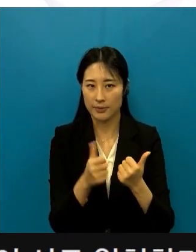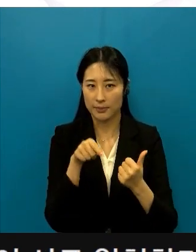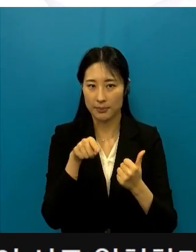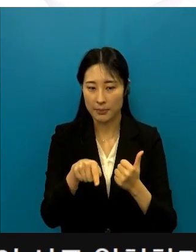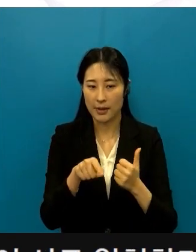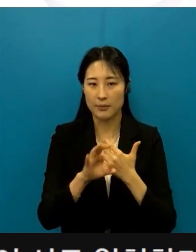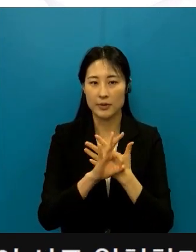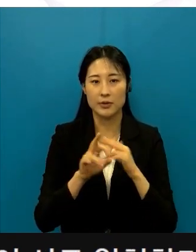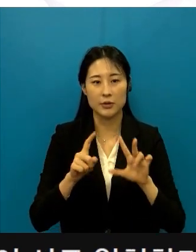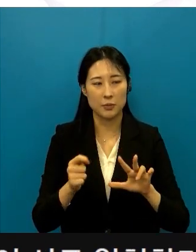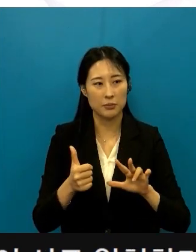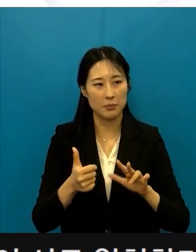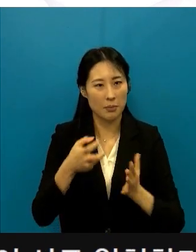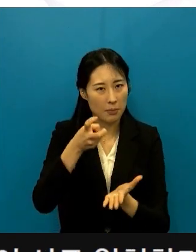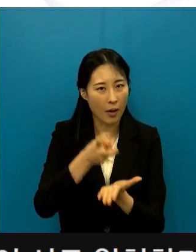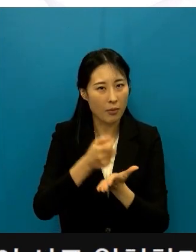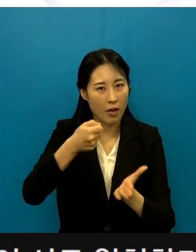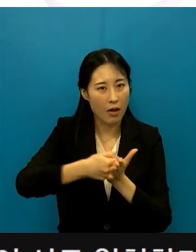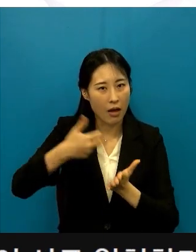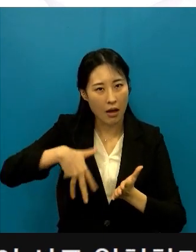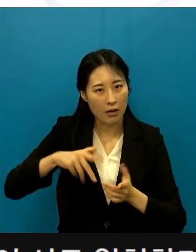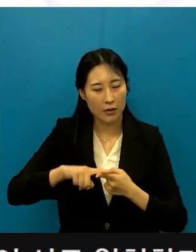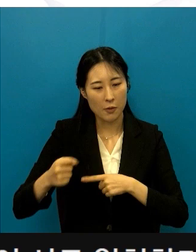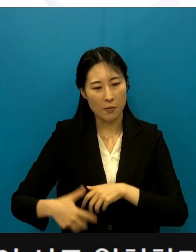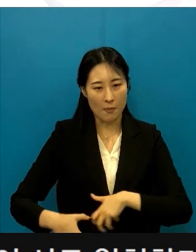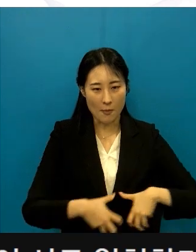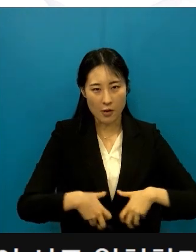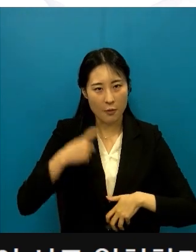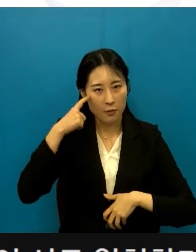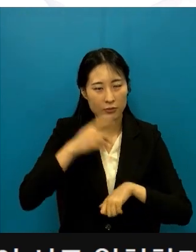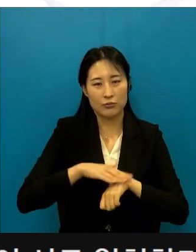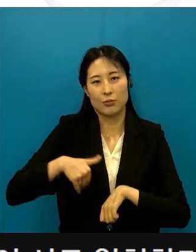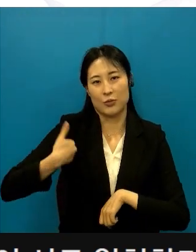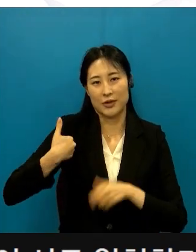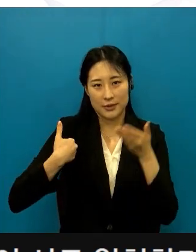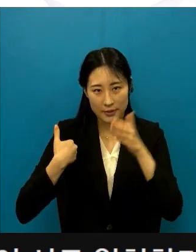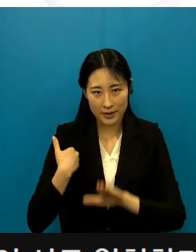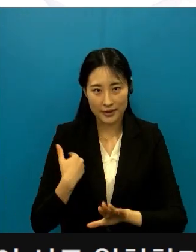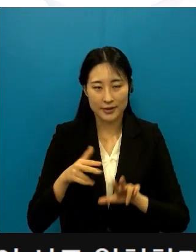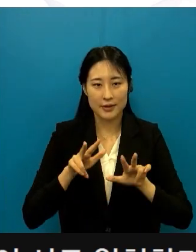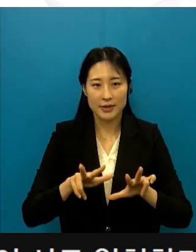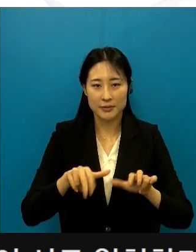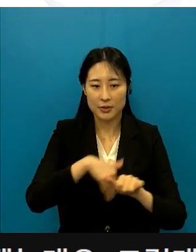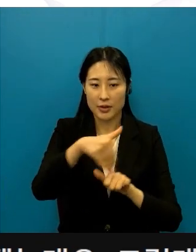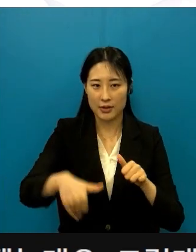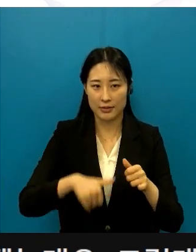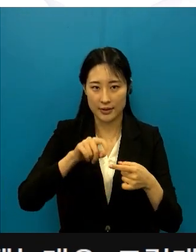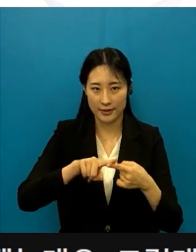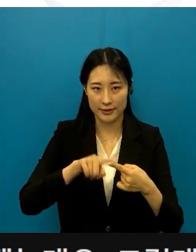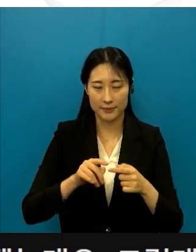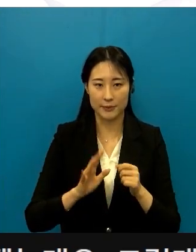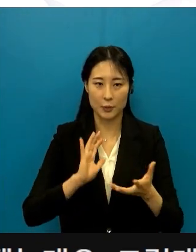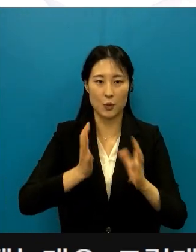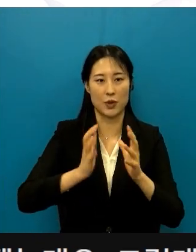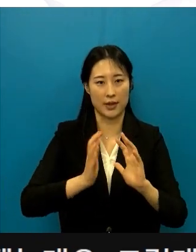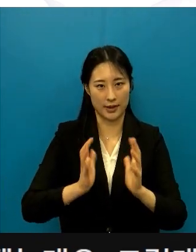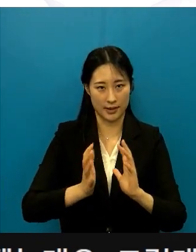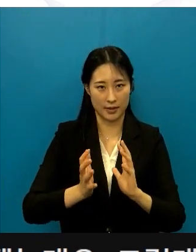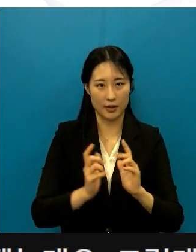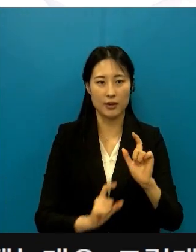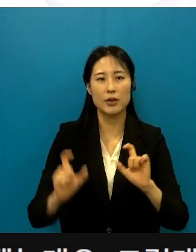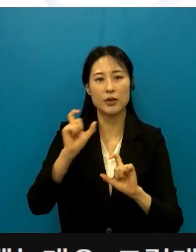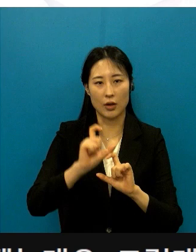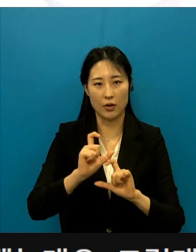certainly increasing debate on this, but I do not see anytime soon that there will be a consensus on